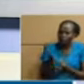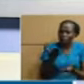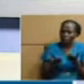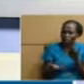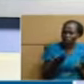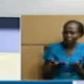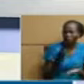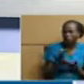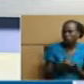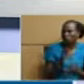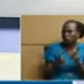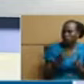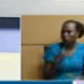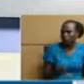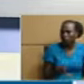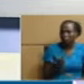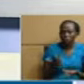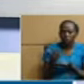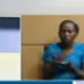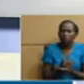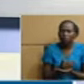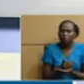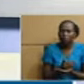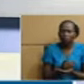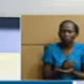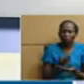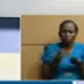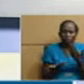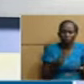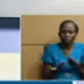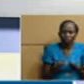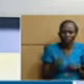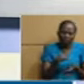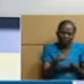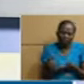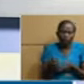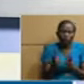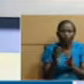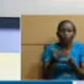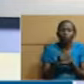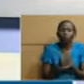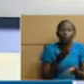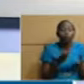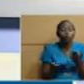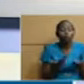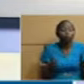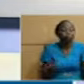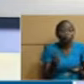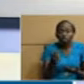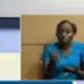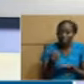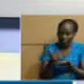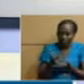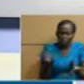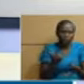because people tend to relate savings to a monetary investment of some sort. It could be a plantation of coffee,